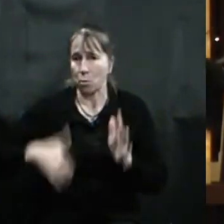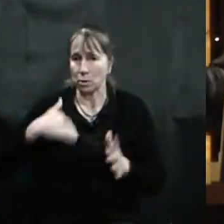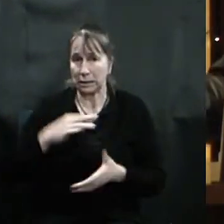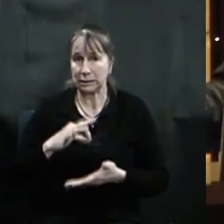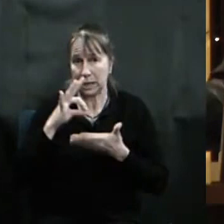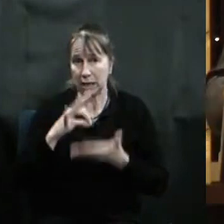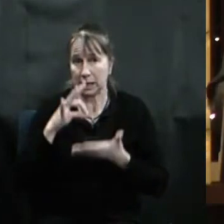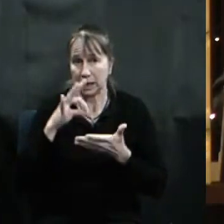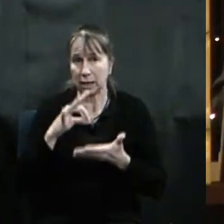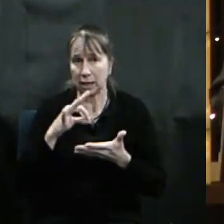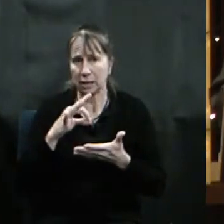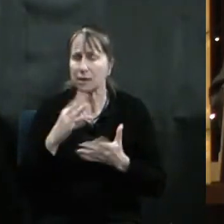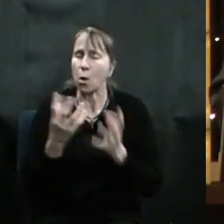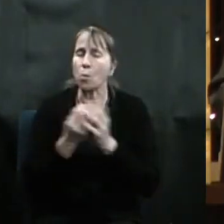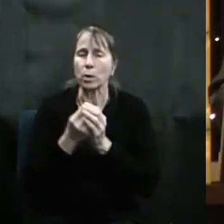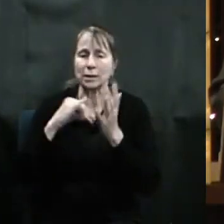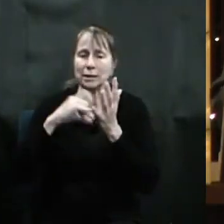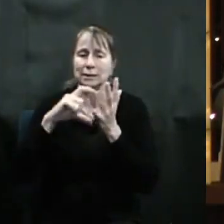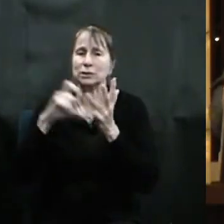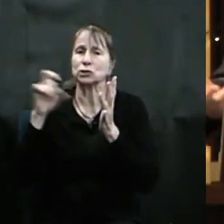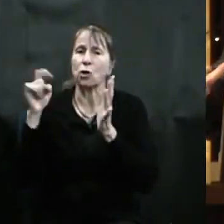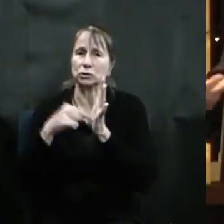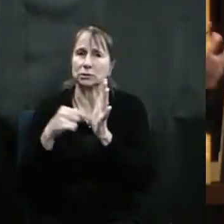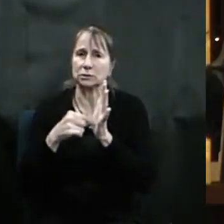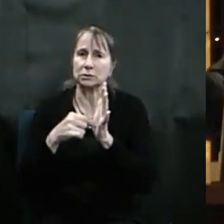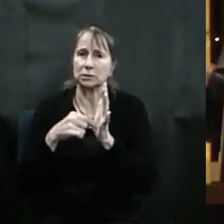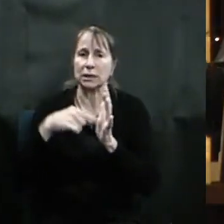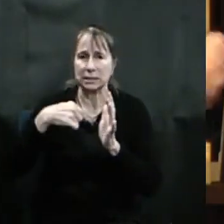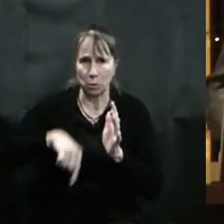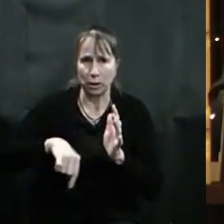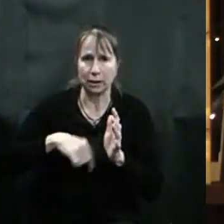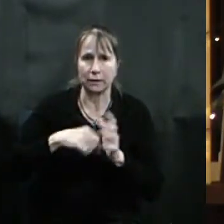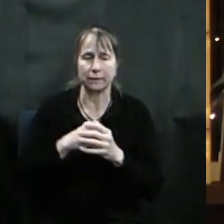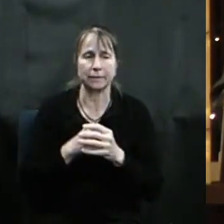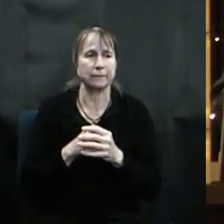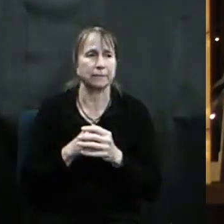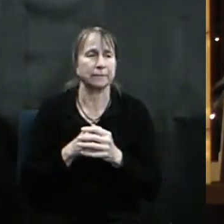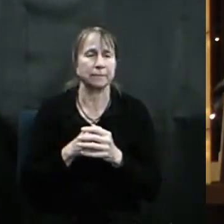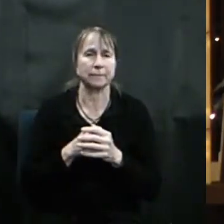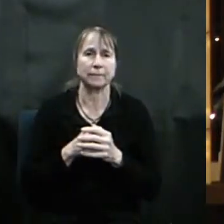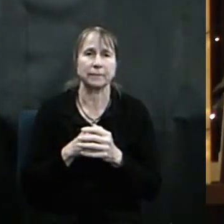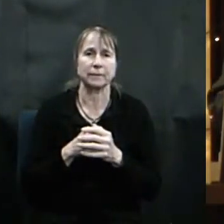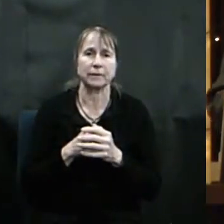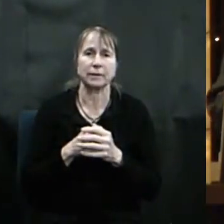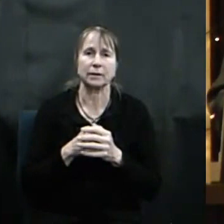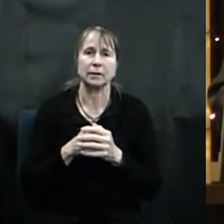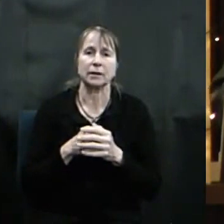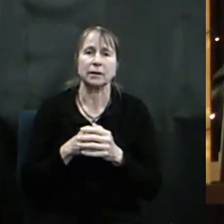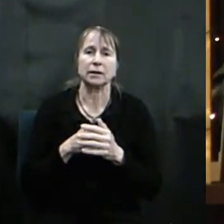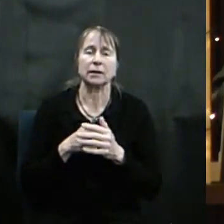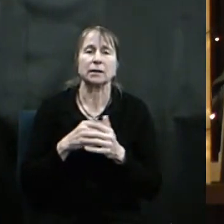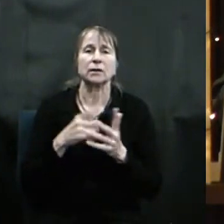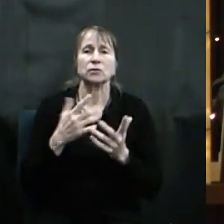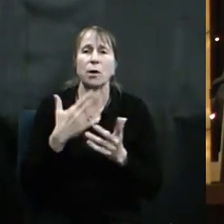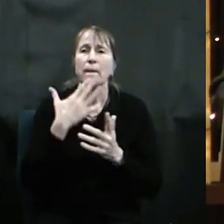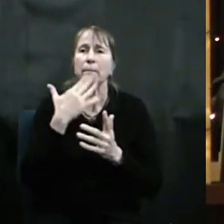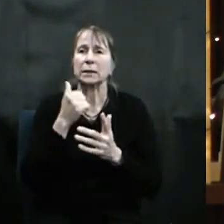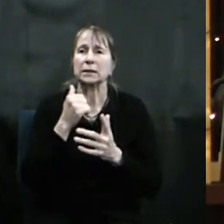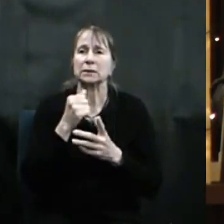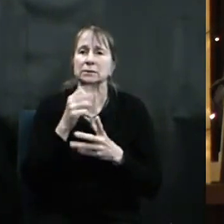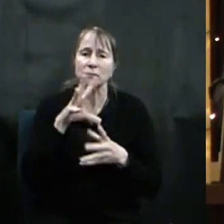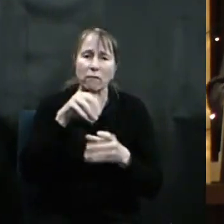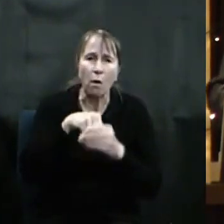morning after our service. Please come and join him so we can have a conversation